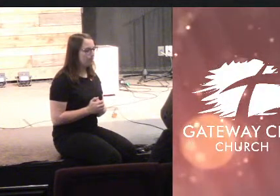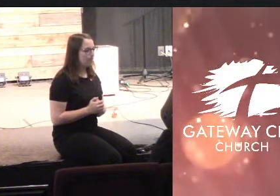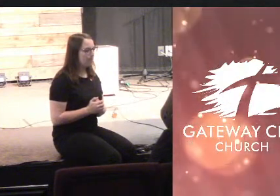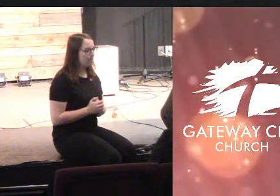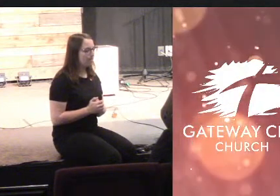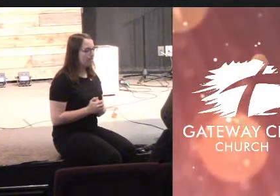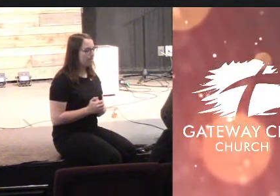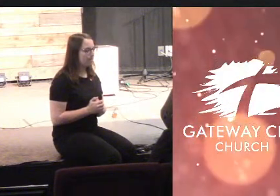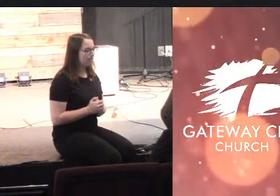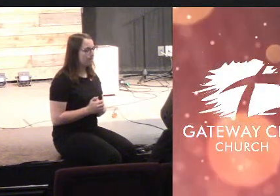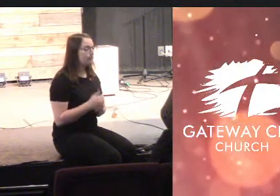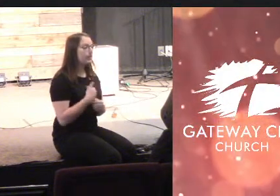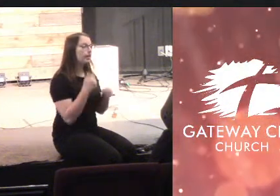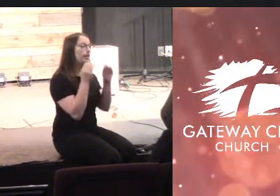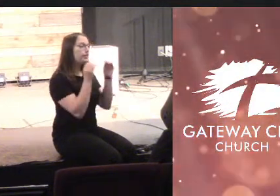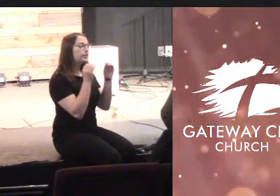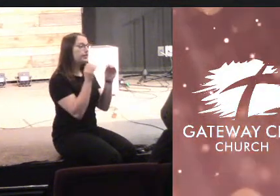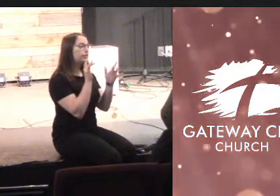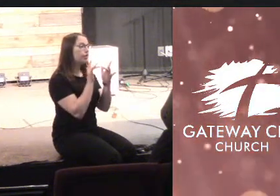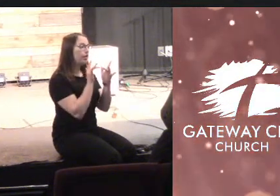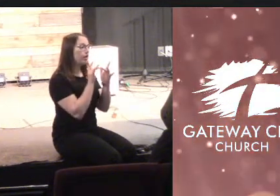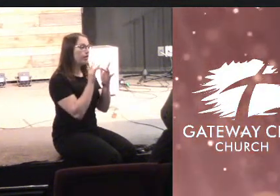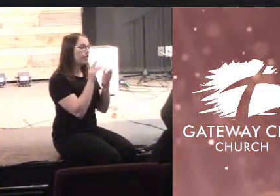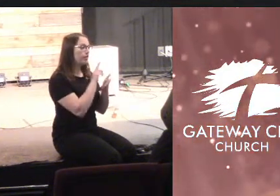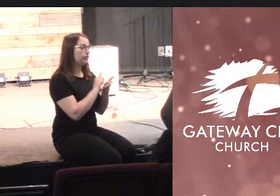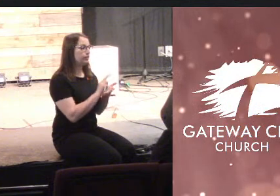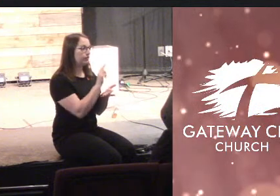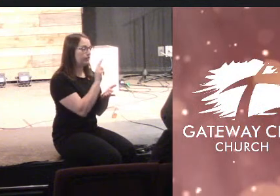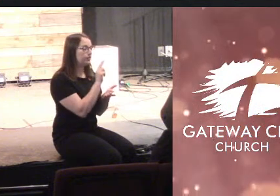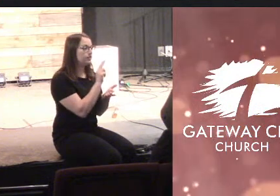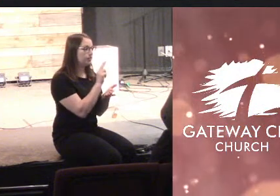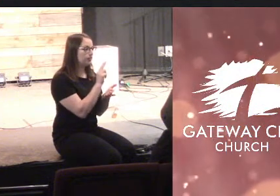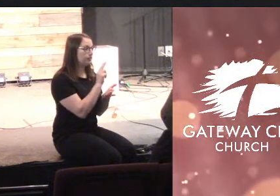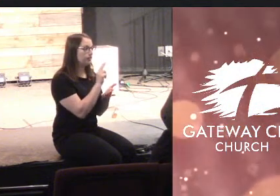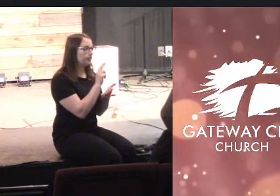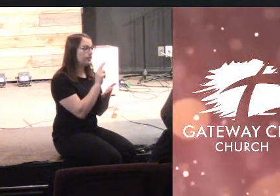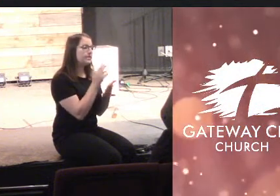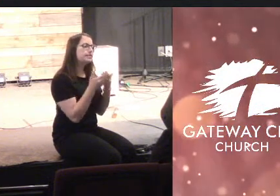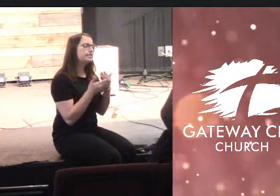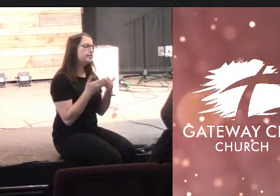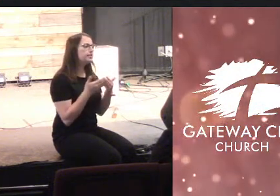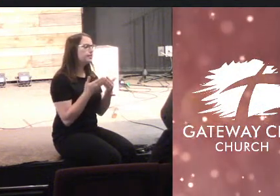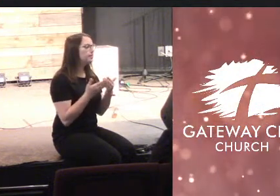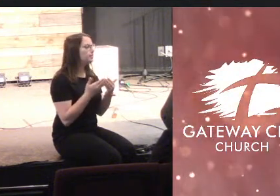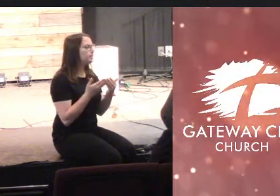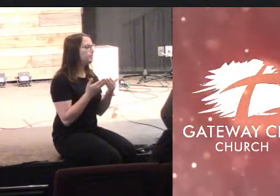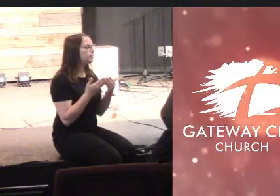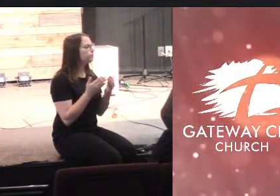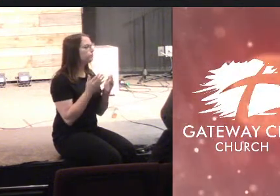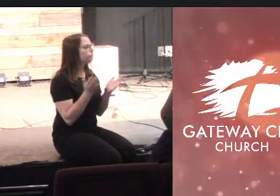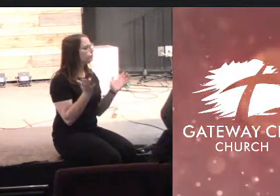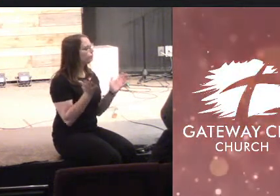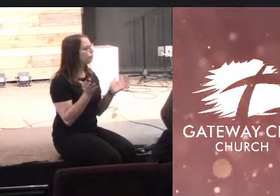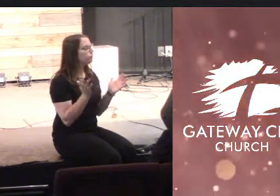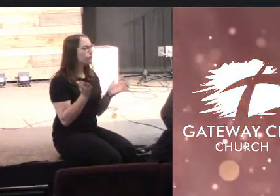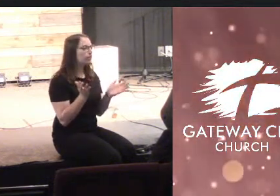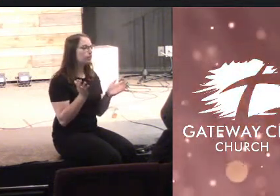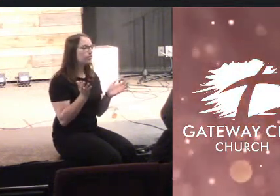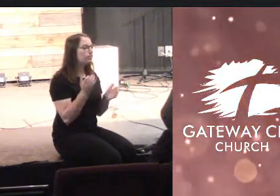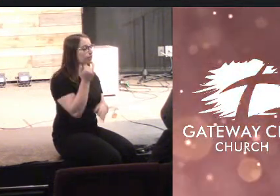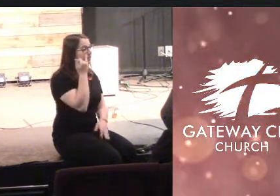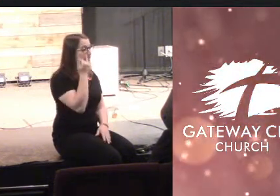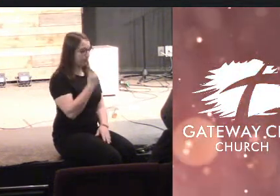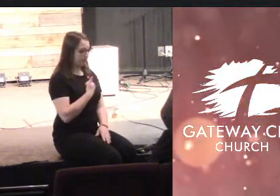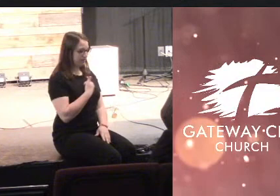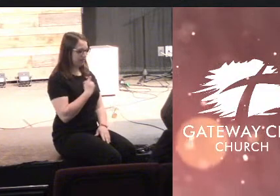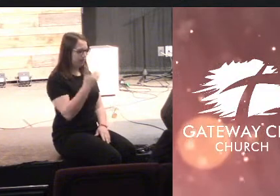at an online university, and it's fairly easy to talk to people in terms of things that I know, and I can present to